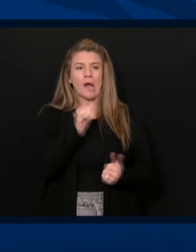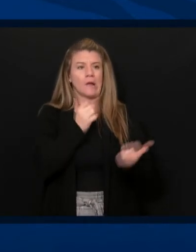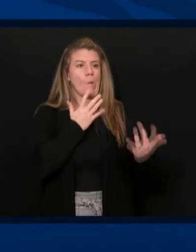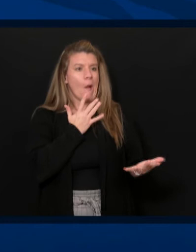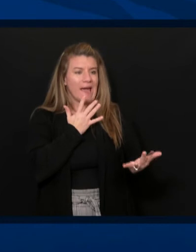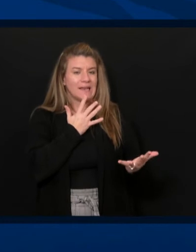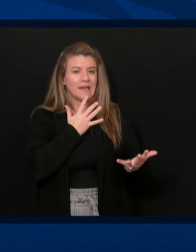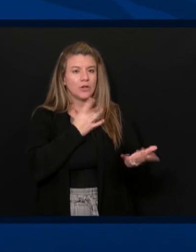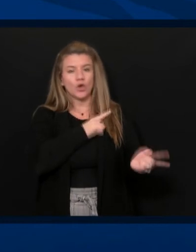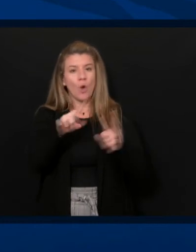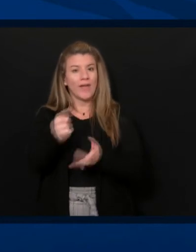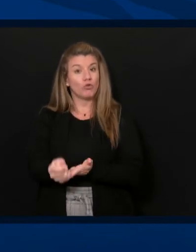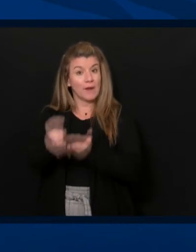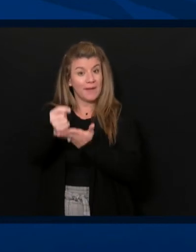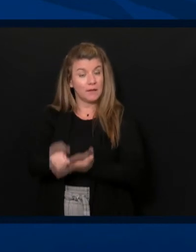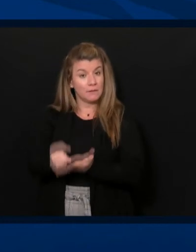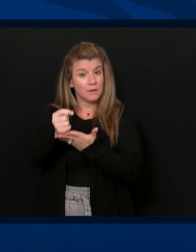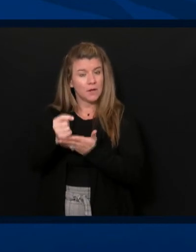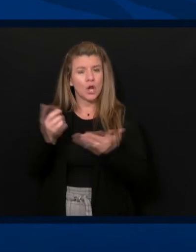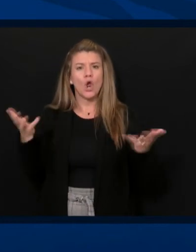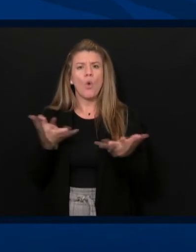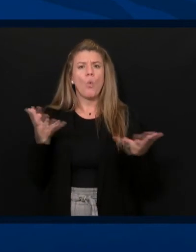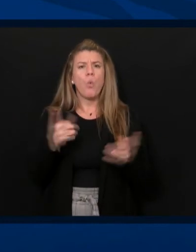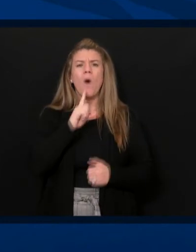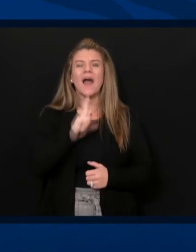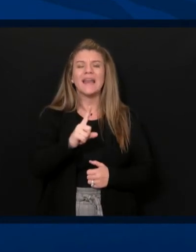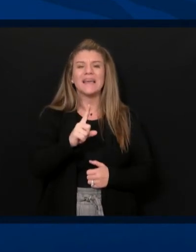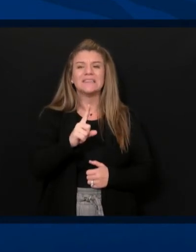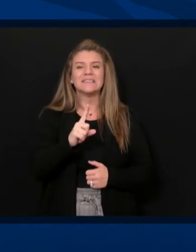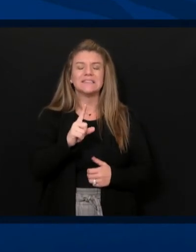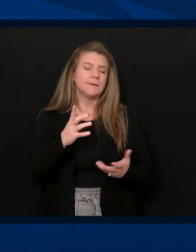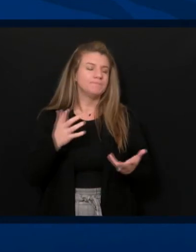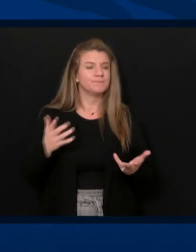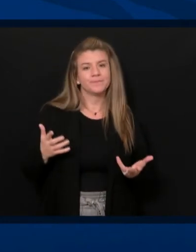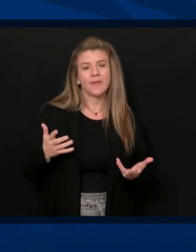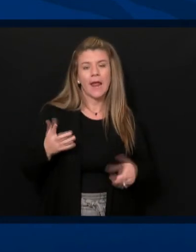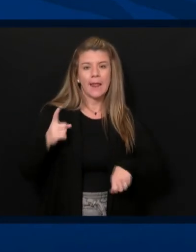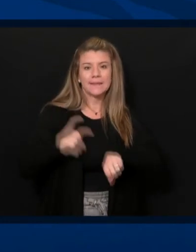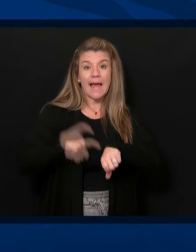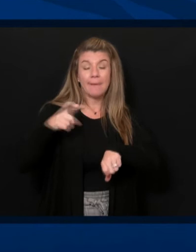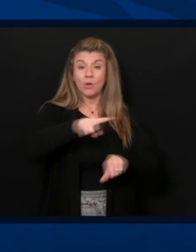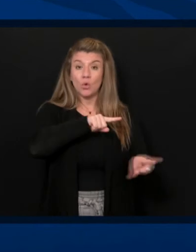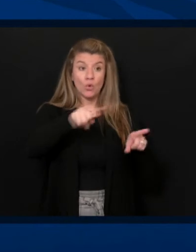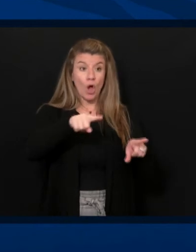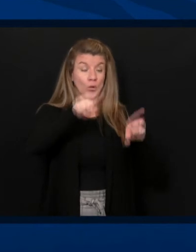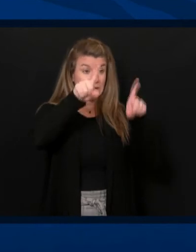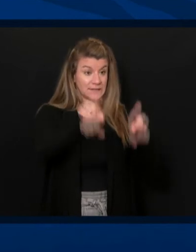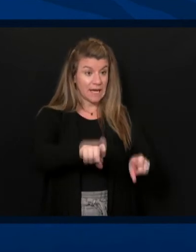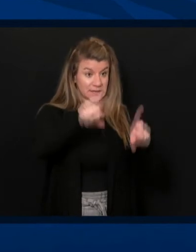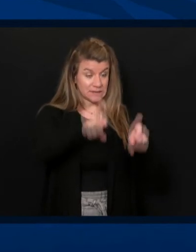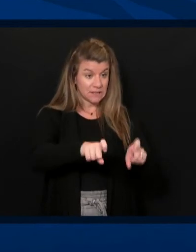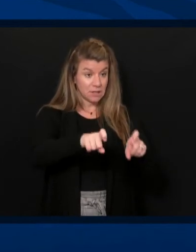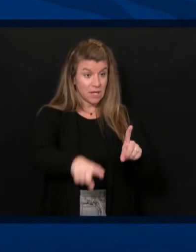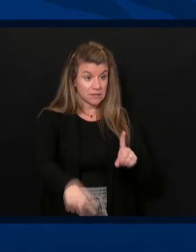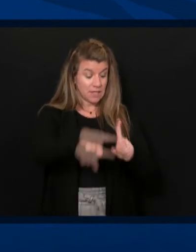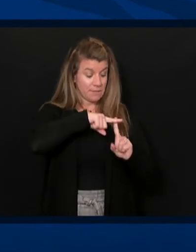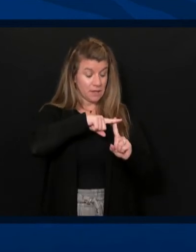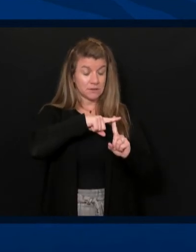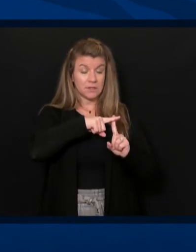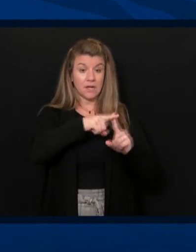Governor, what is the tipping point there? You could go out, get tested, test positive, you're self-isolating